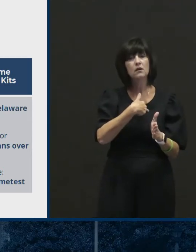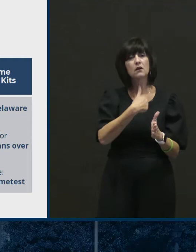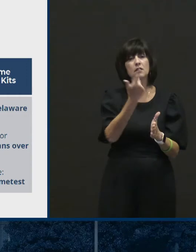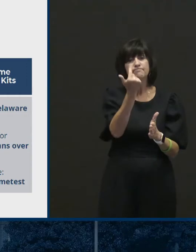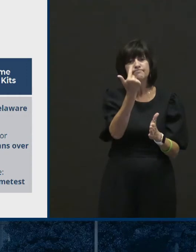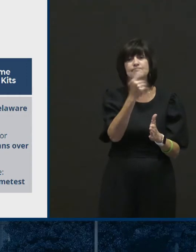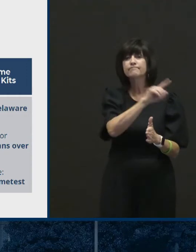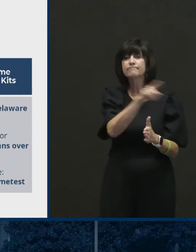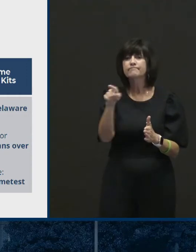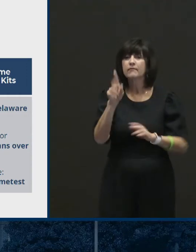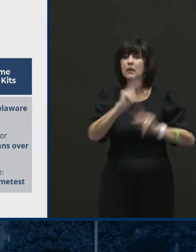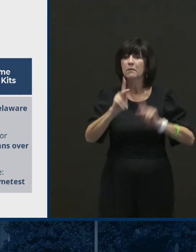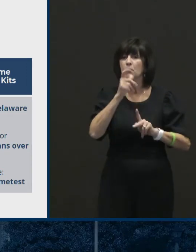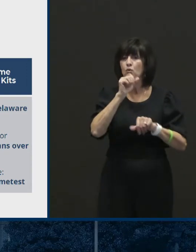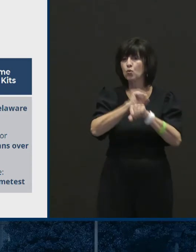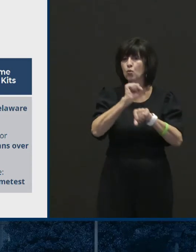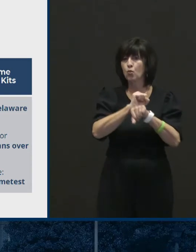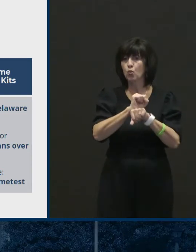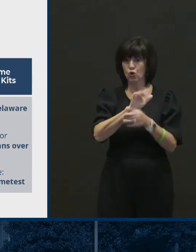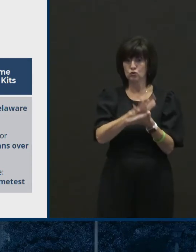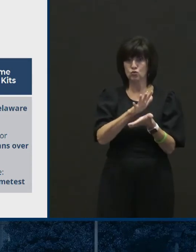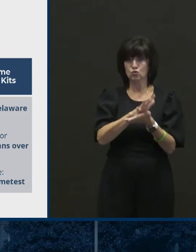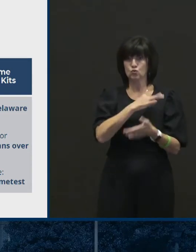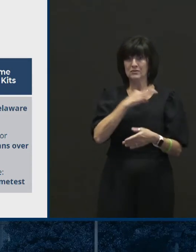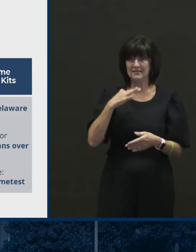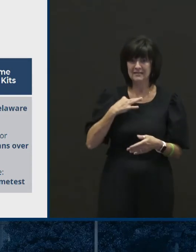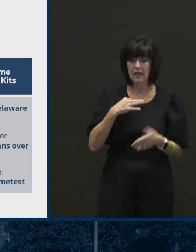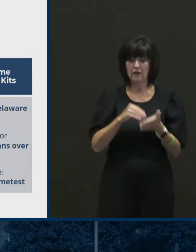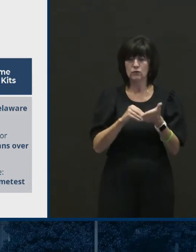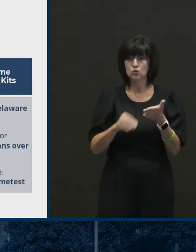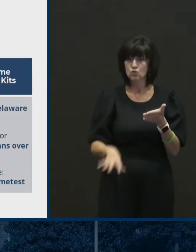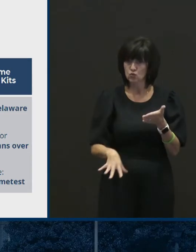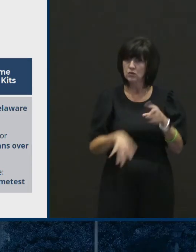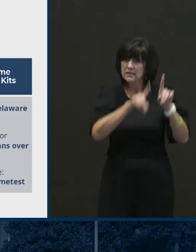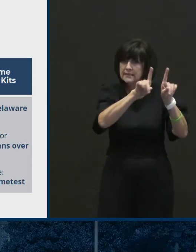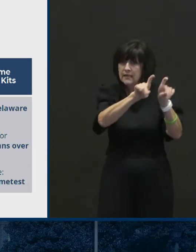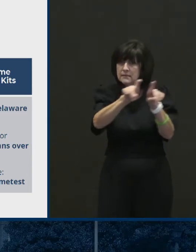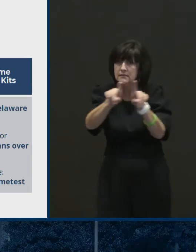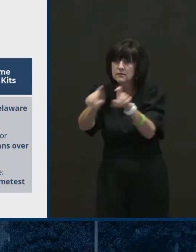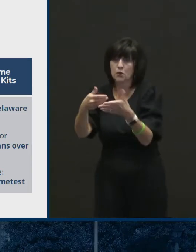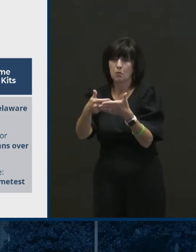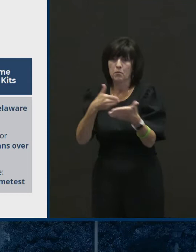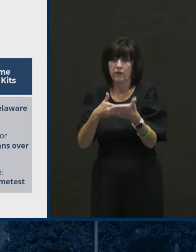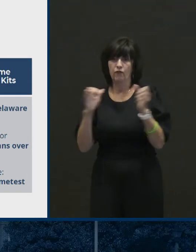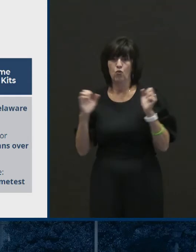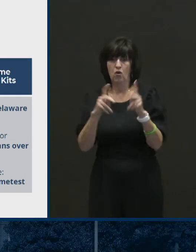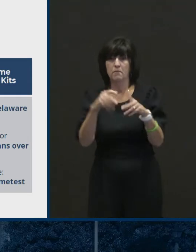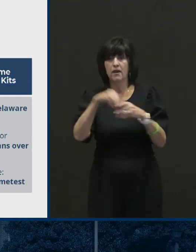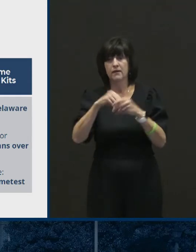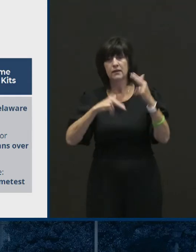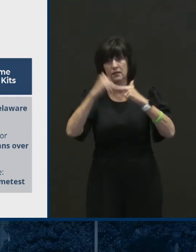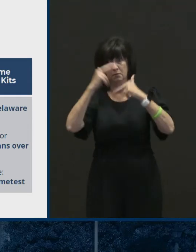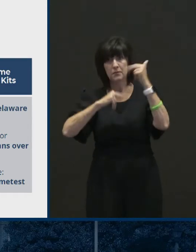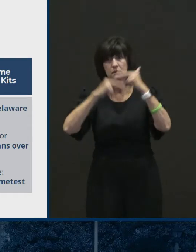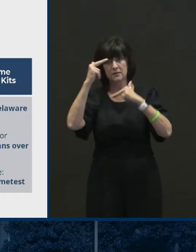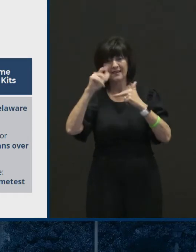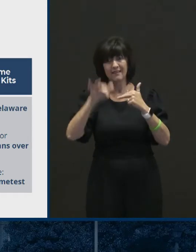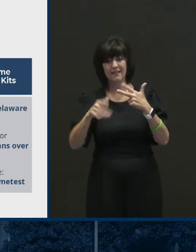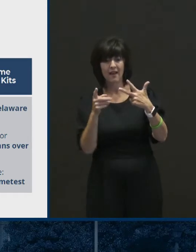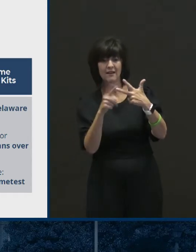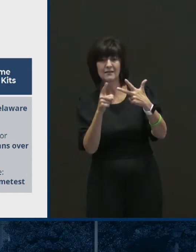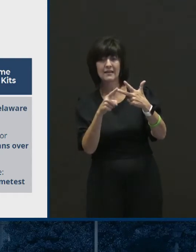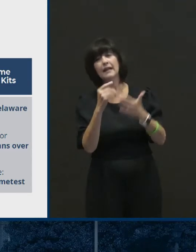delaware.gov/get-tested, and we'll talk about that more. And then kind of the last leg on the stool is one of convenience, and that's something I think we really